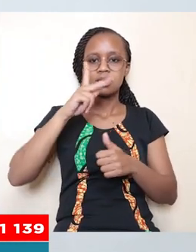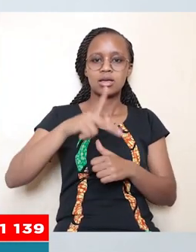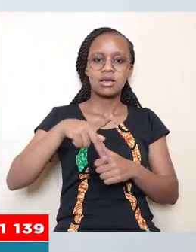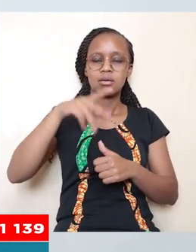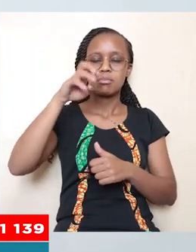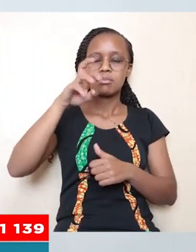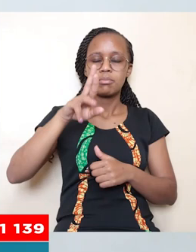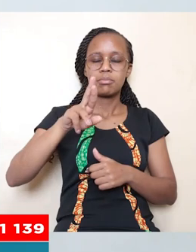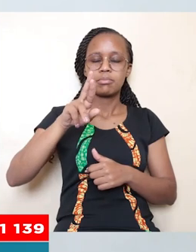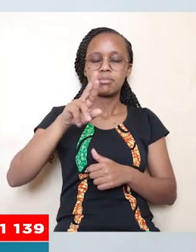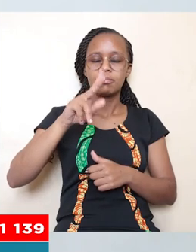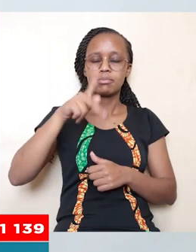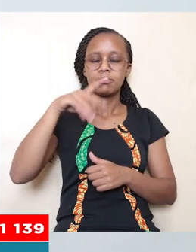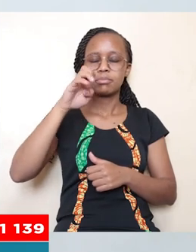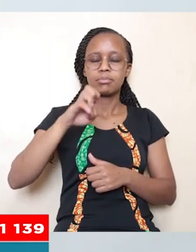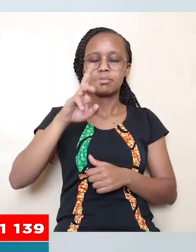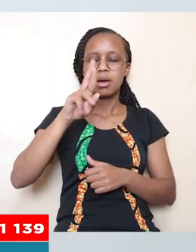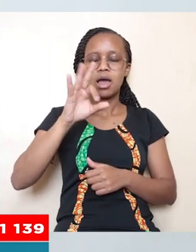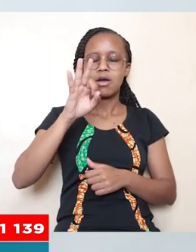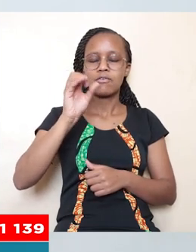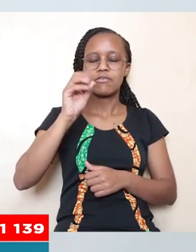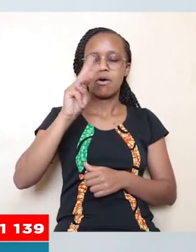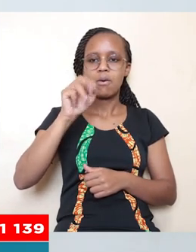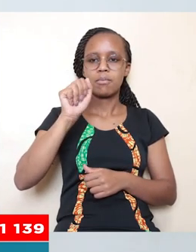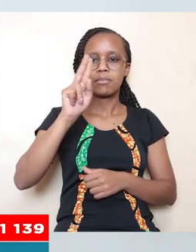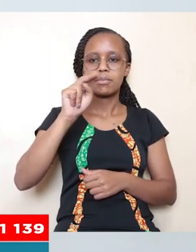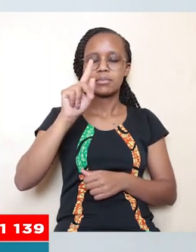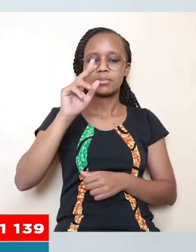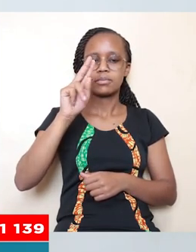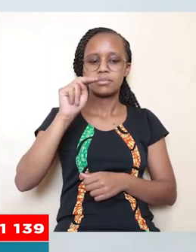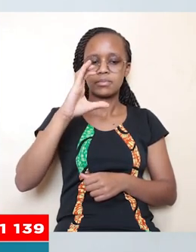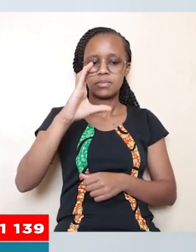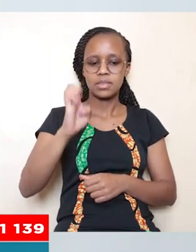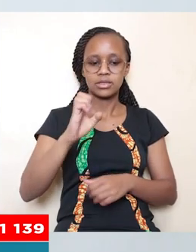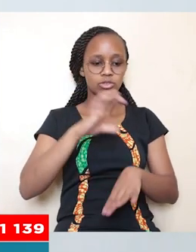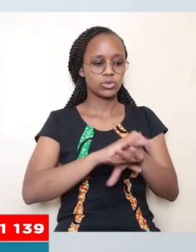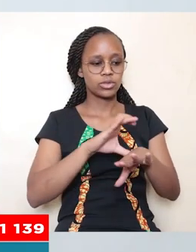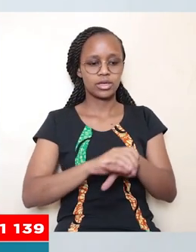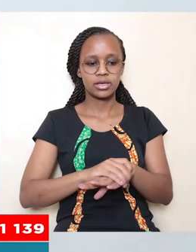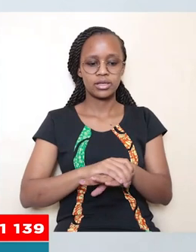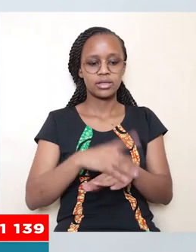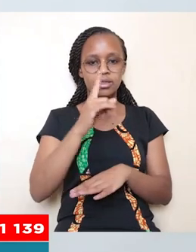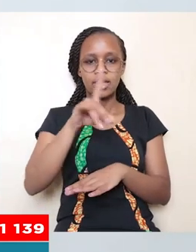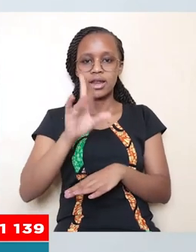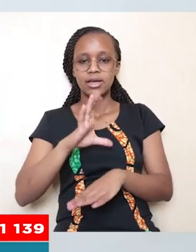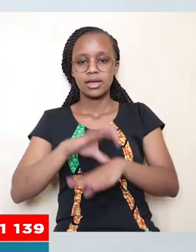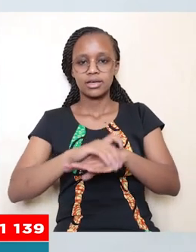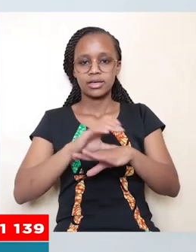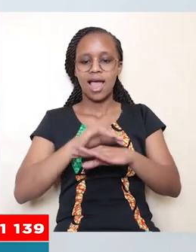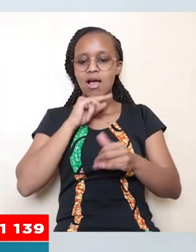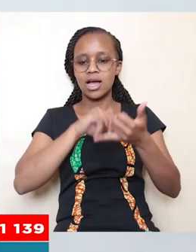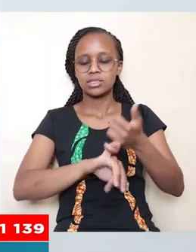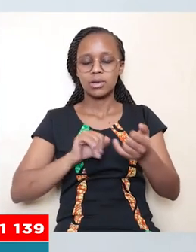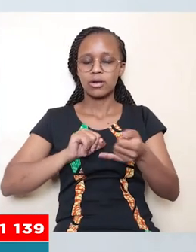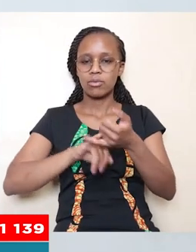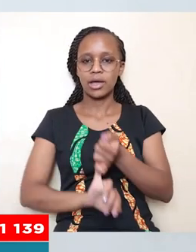P number 7 is performance. And performance is the gains, the collective gains of husband